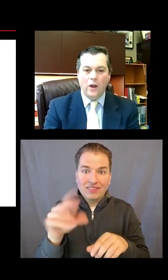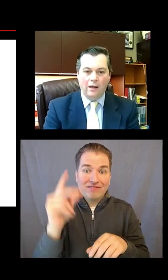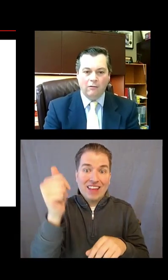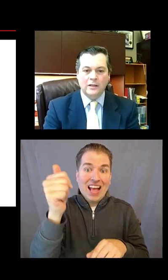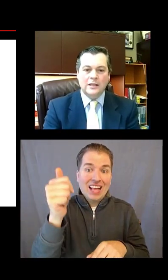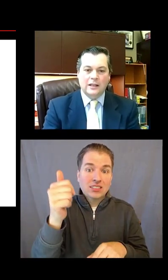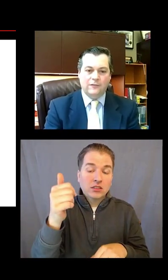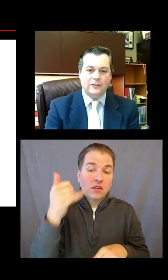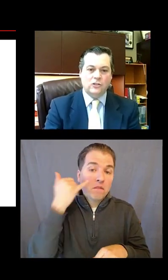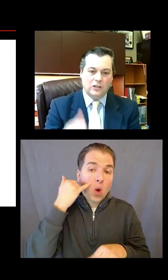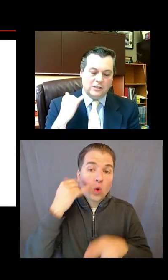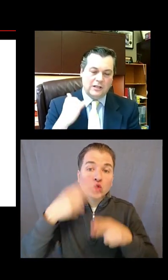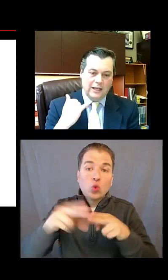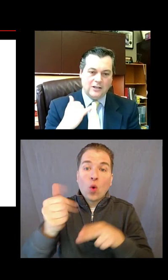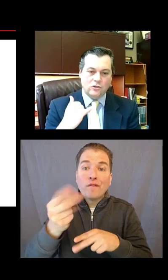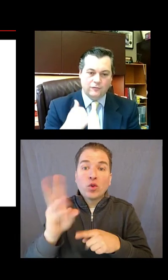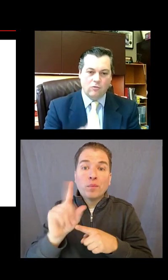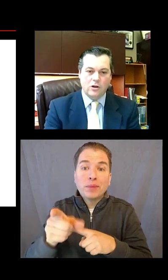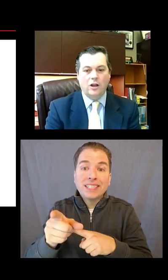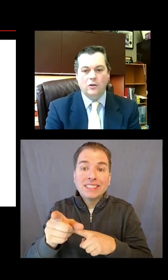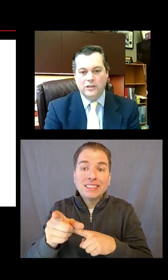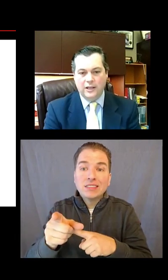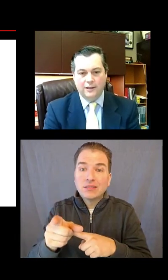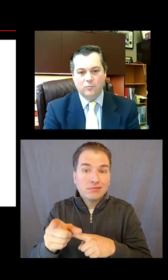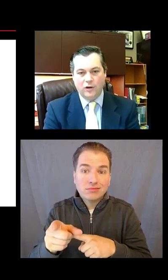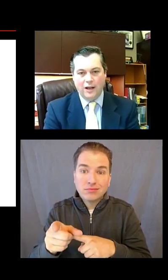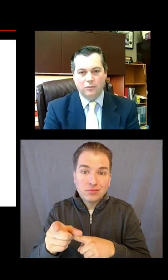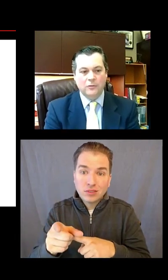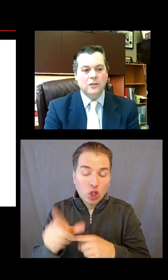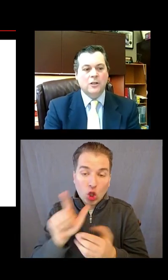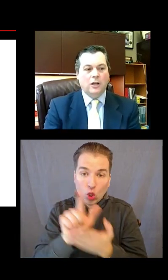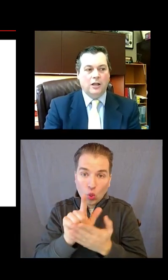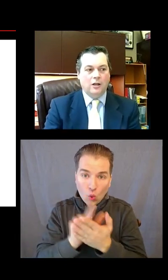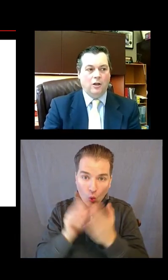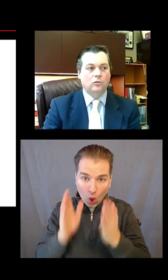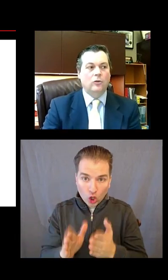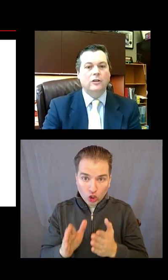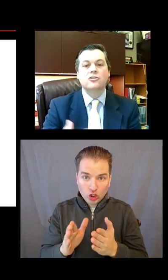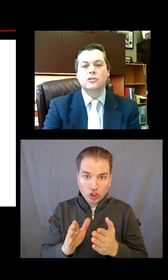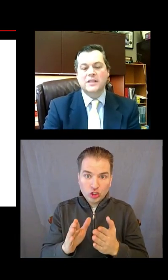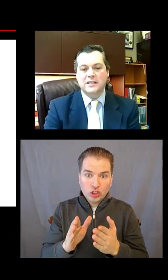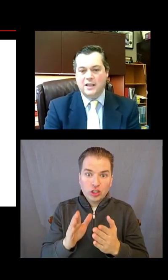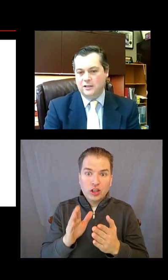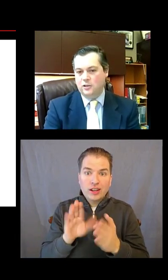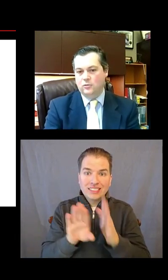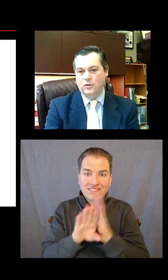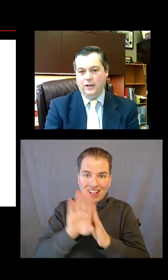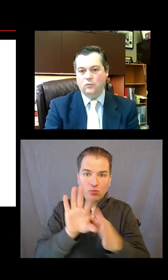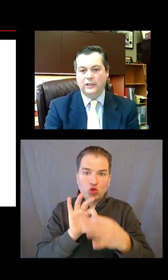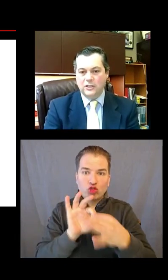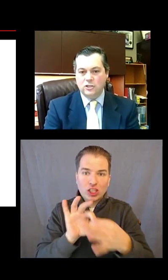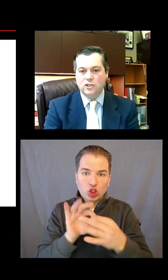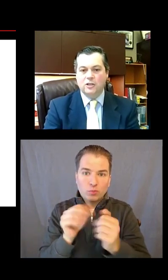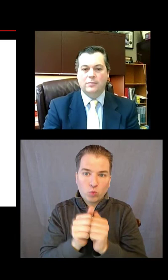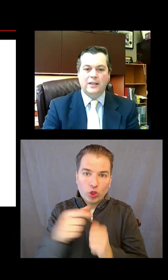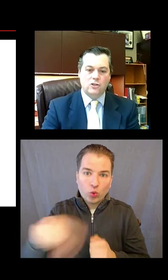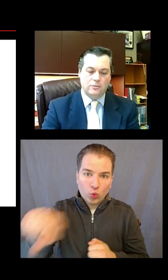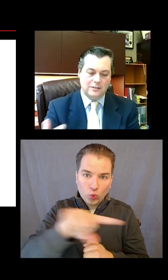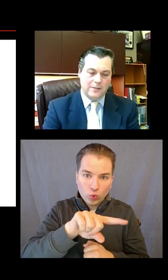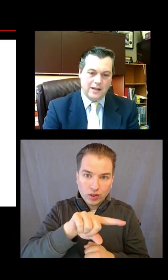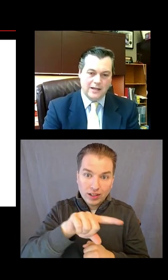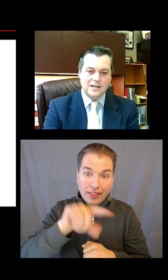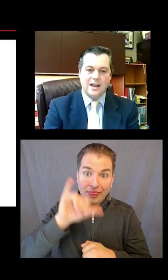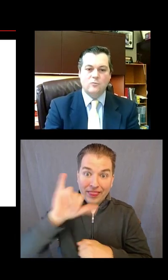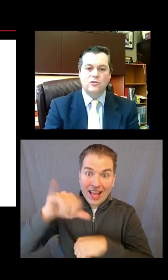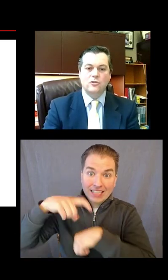that well if it's just an occasional phone call when you have a problem. A lawyer should be selling you a relationship. They should